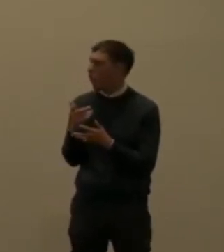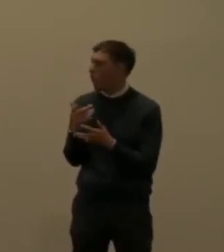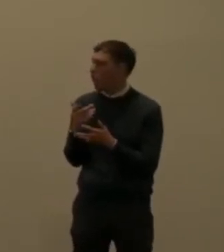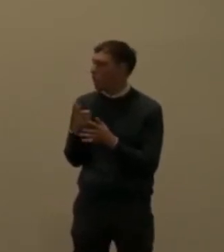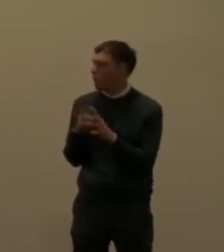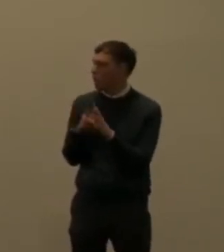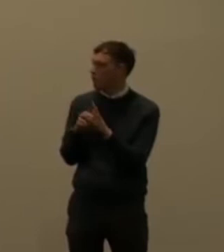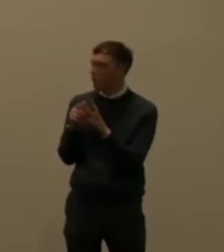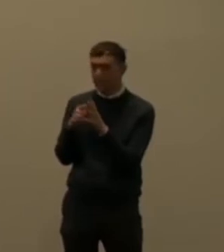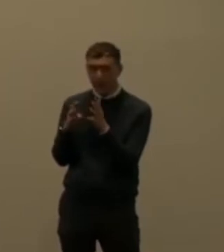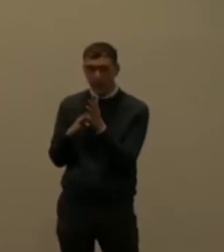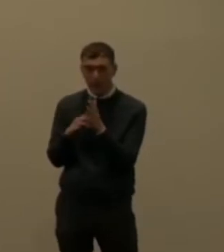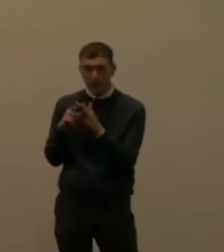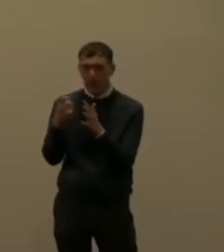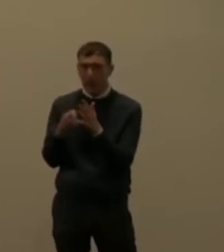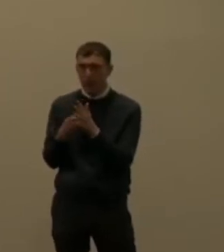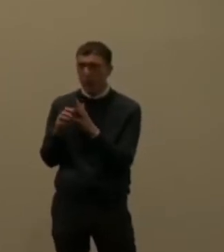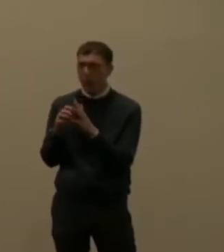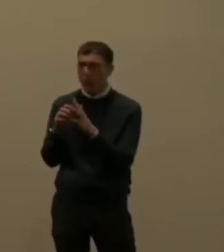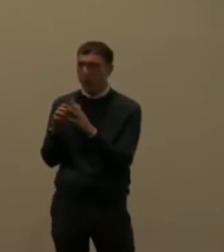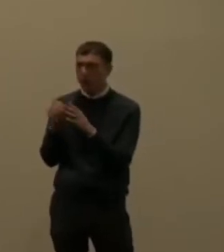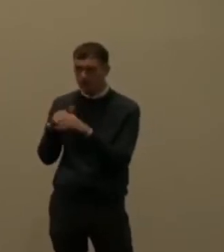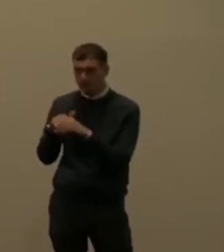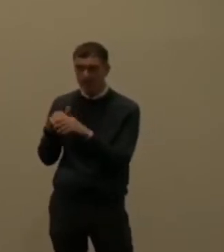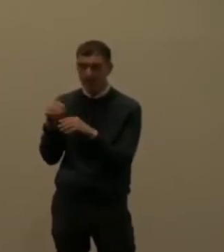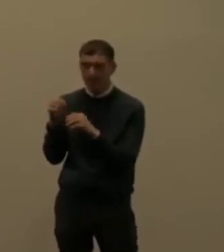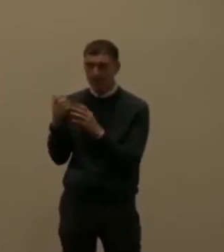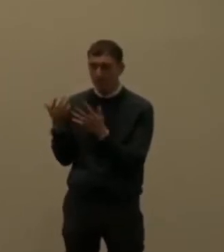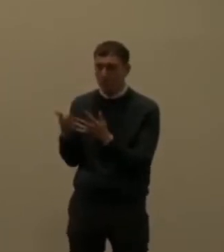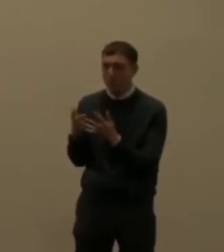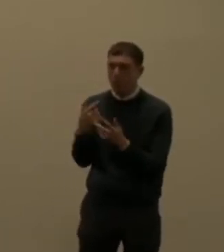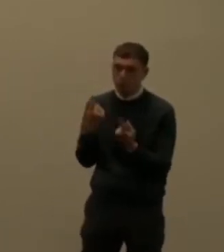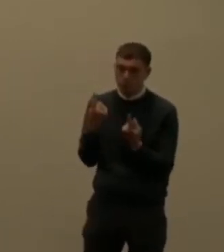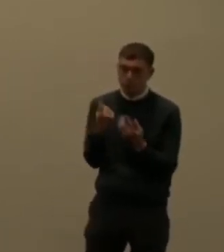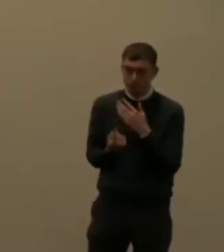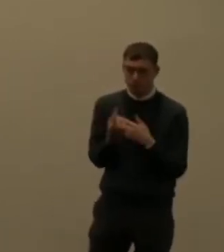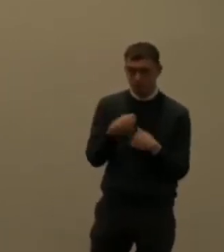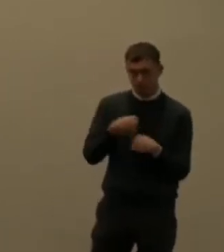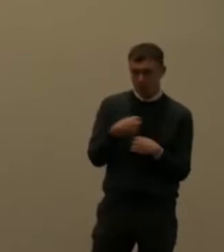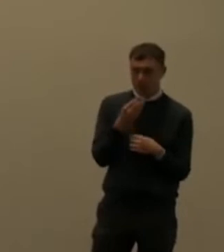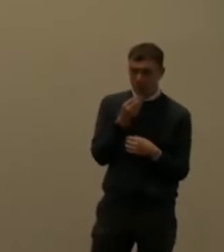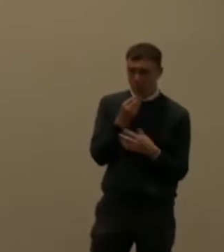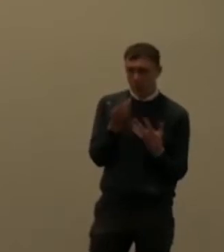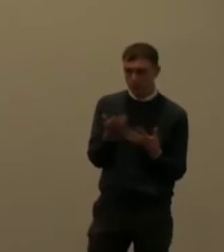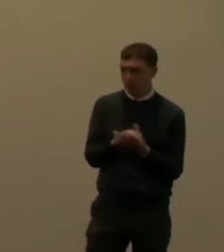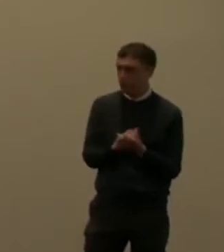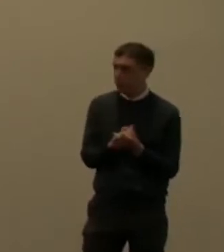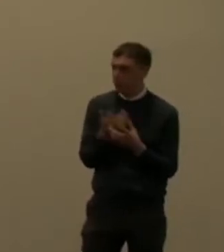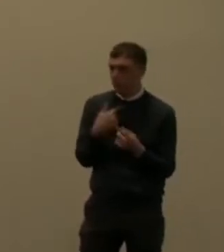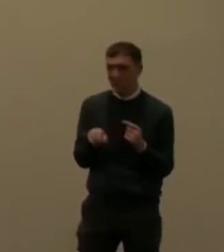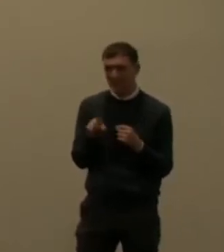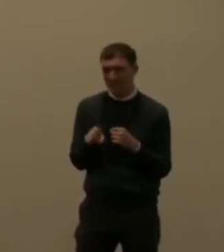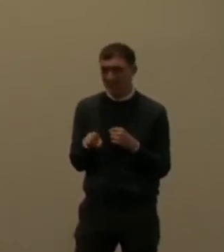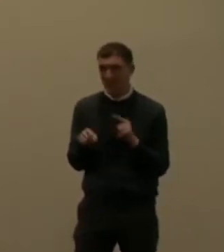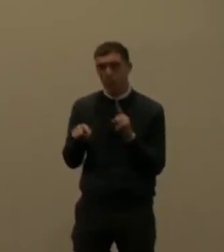YAML syntax file, or you can use this more convenient, let's say, at least for me, visual interface, where you can just click on